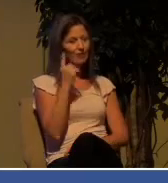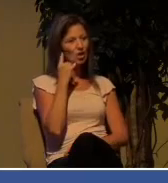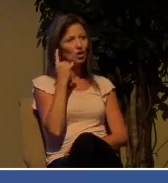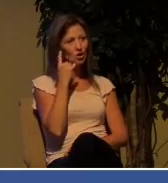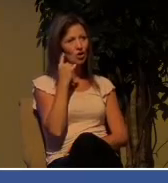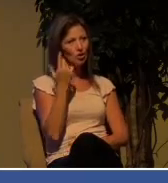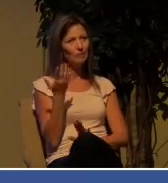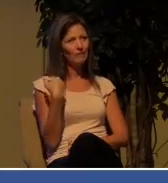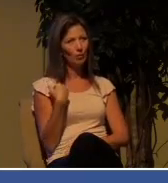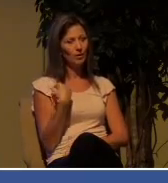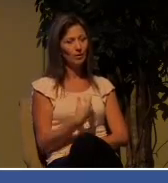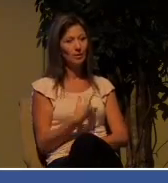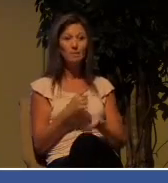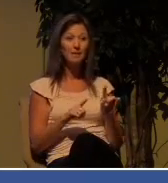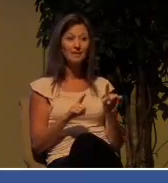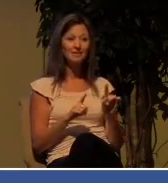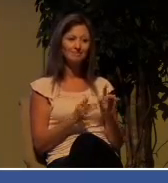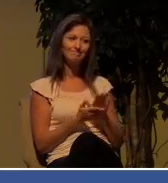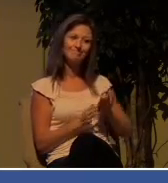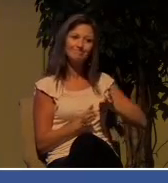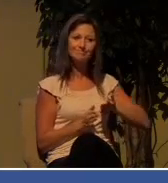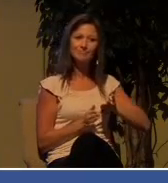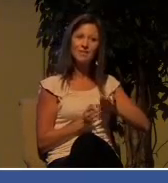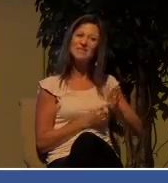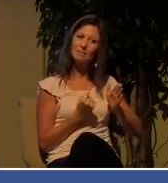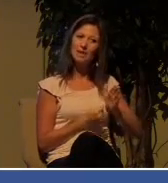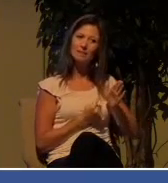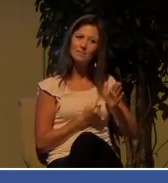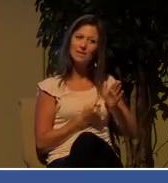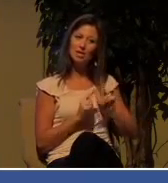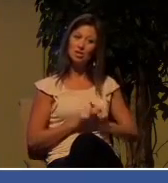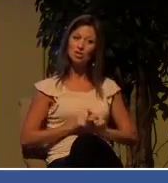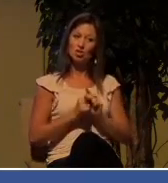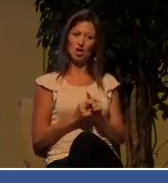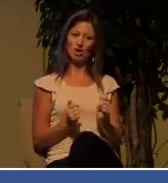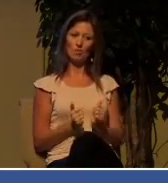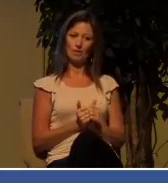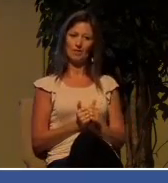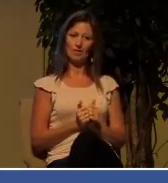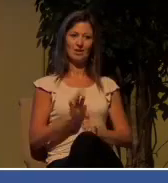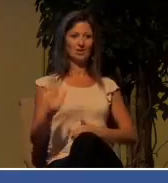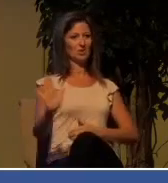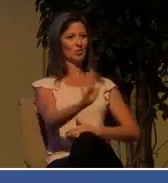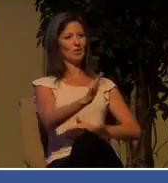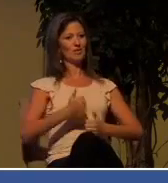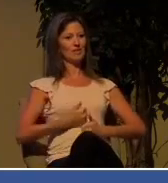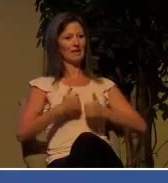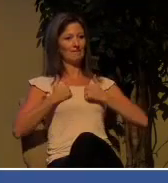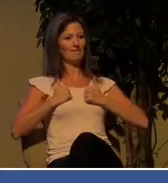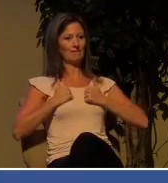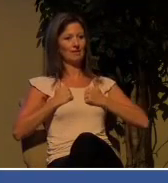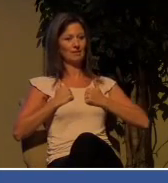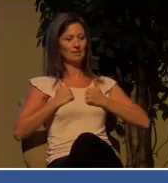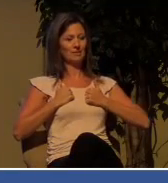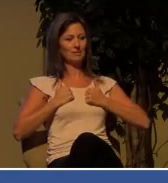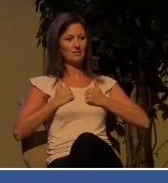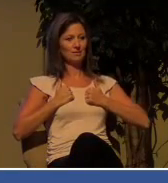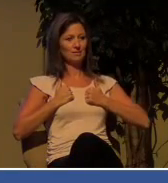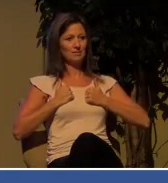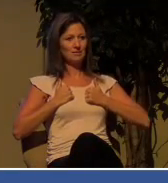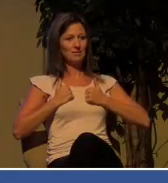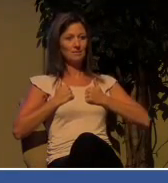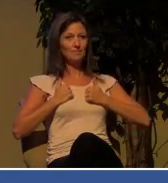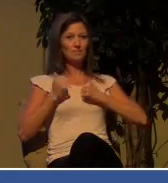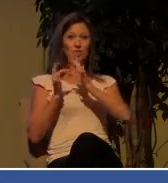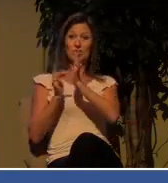But your life interacting with the scriptures is something that is new and different. And